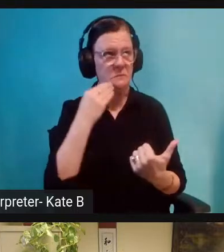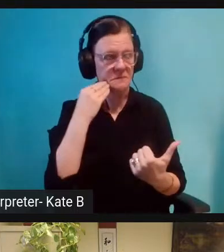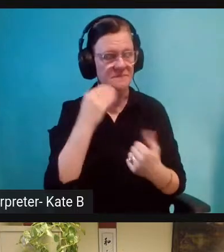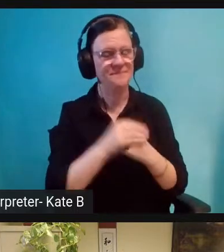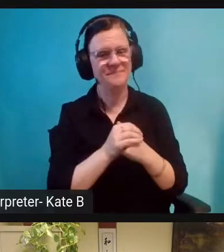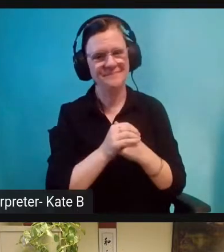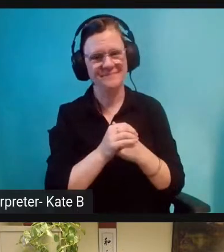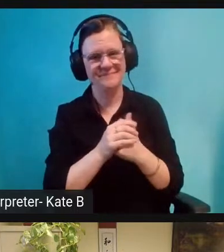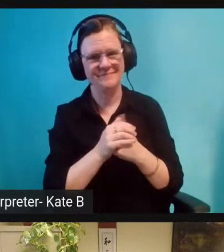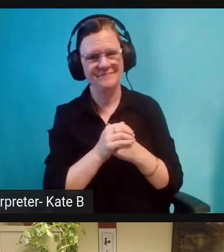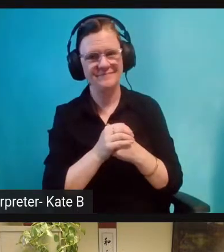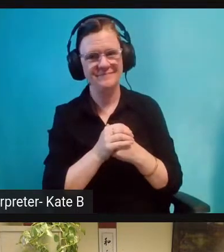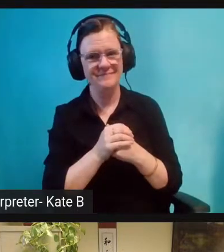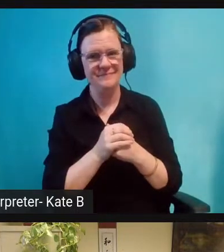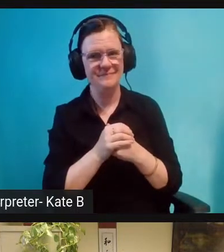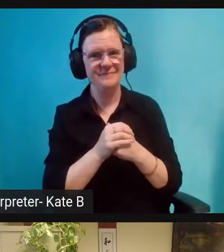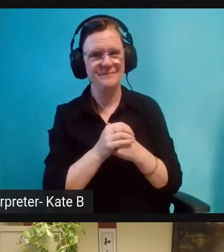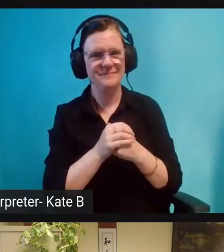who can't